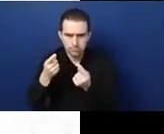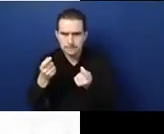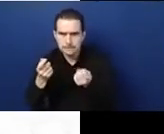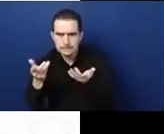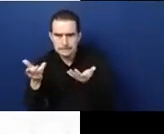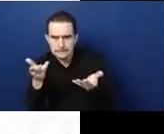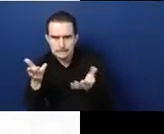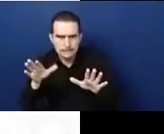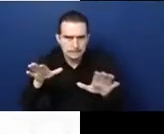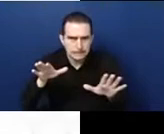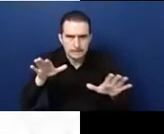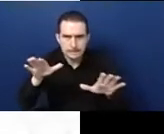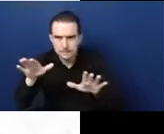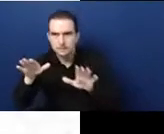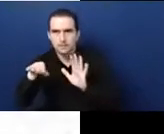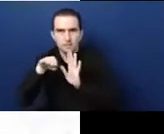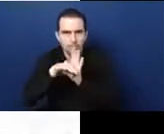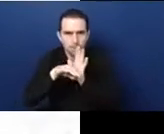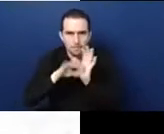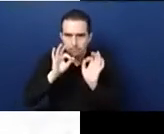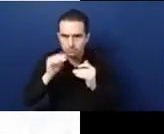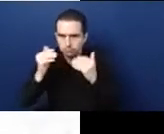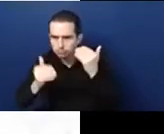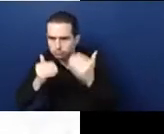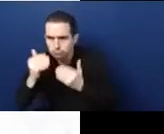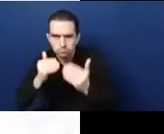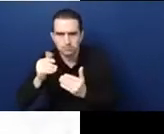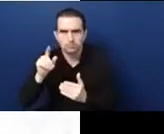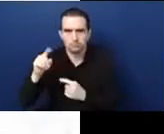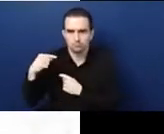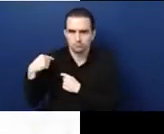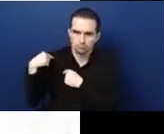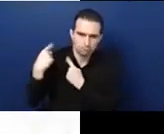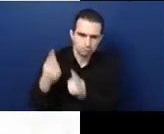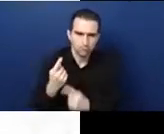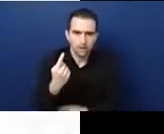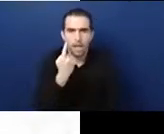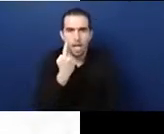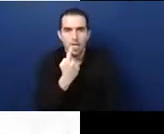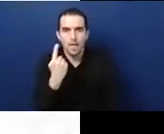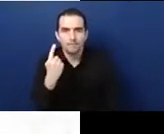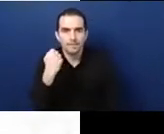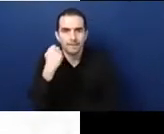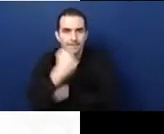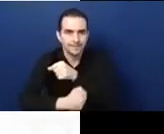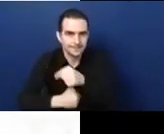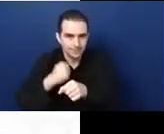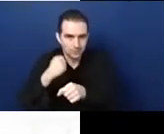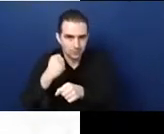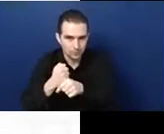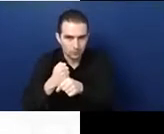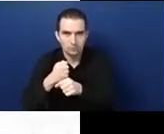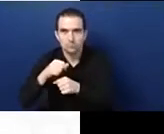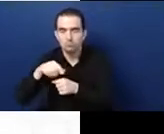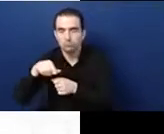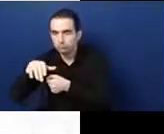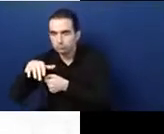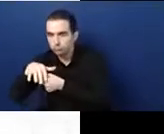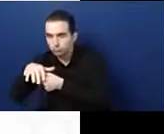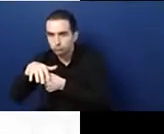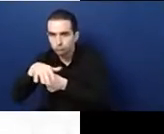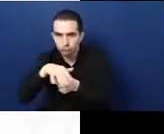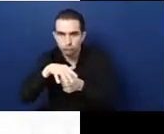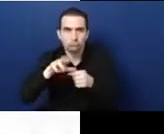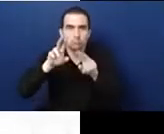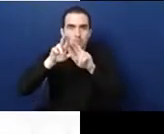Services, and Site Savers International. Part of the roles she has undertaken include